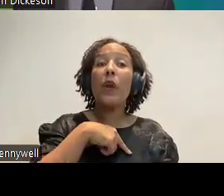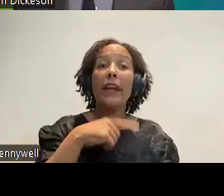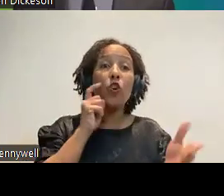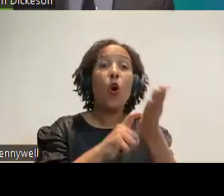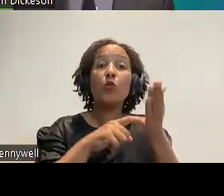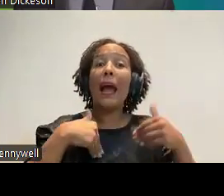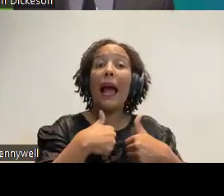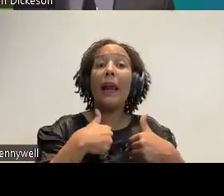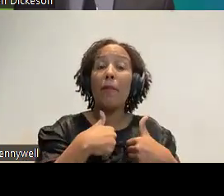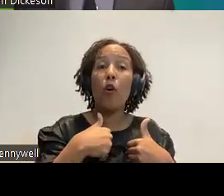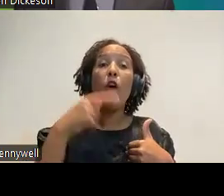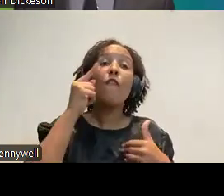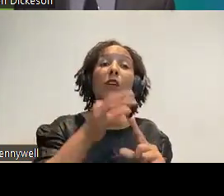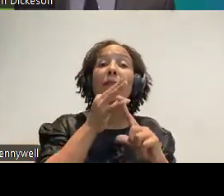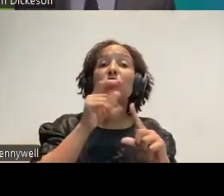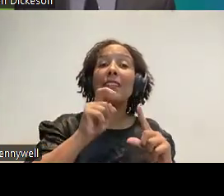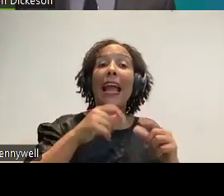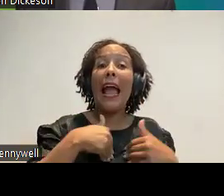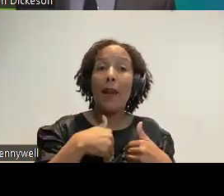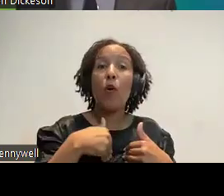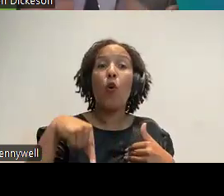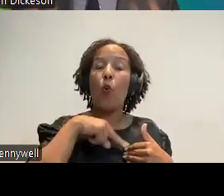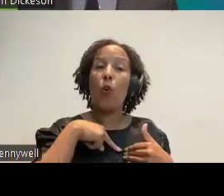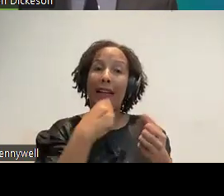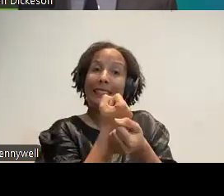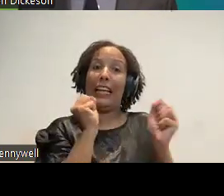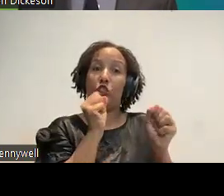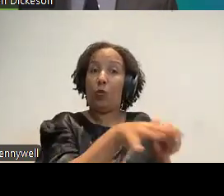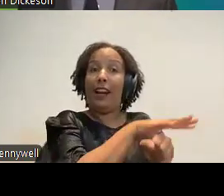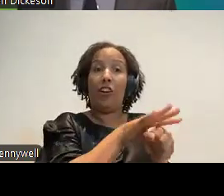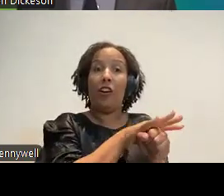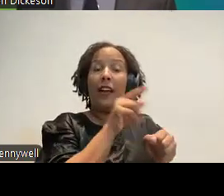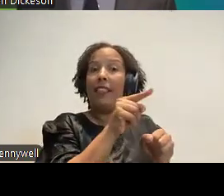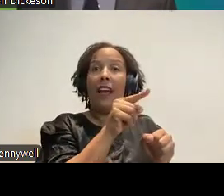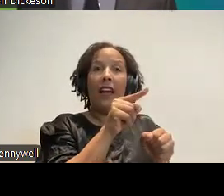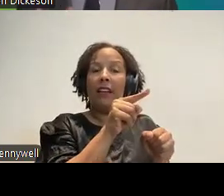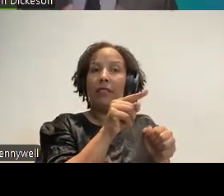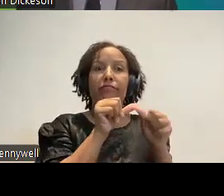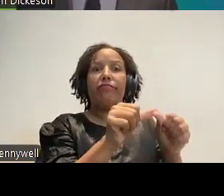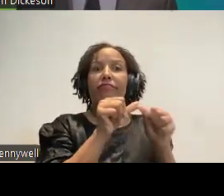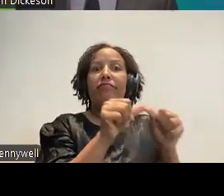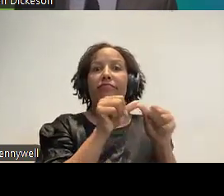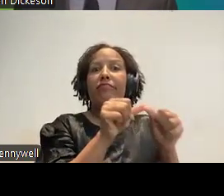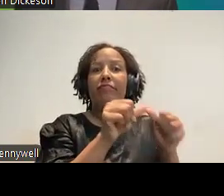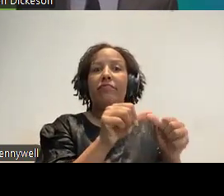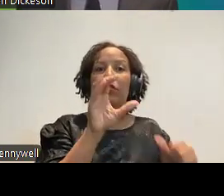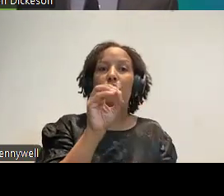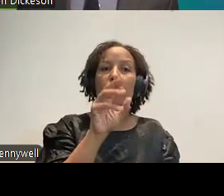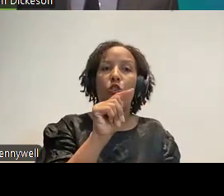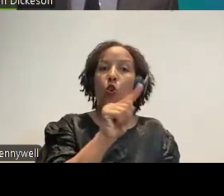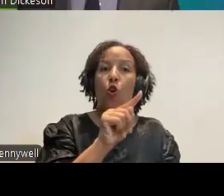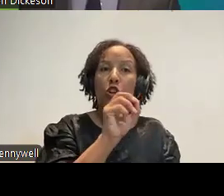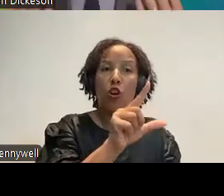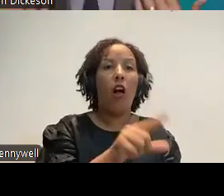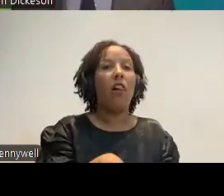And sometimes having gone so long with the cortisol and the lack of food and just the body just trying to survive,